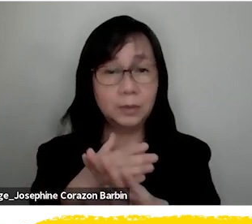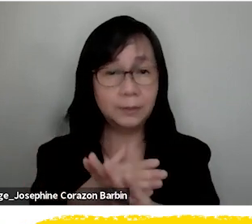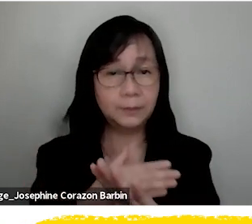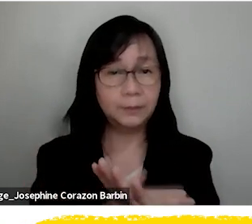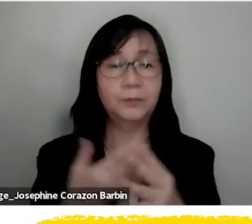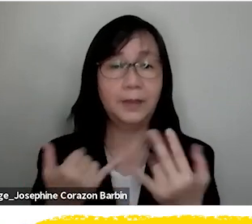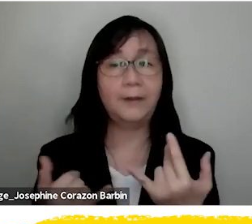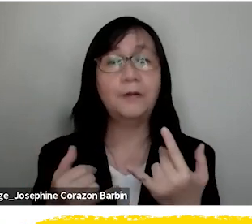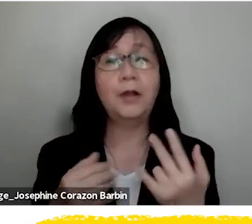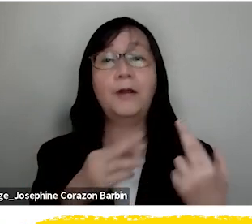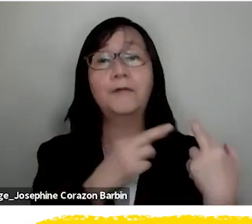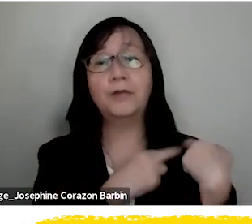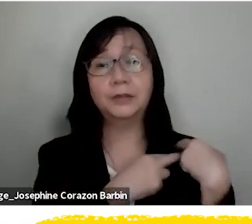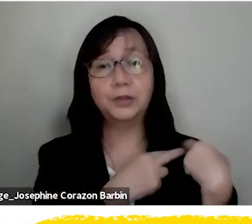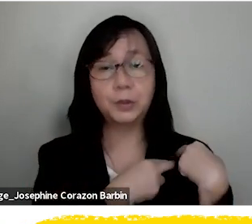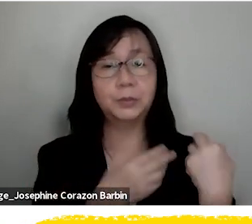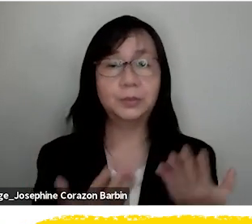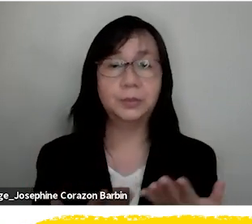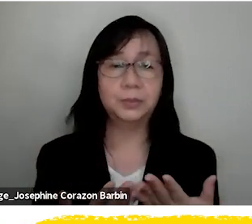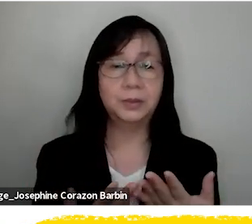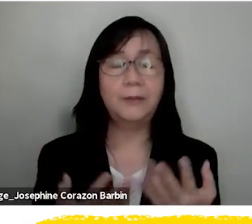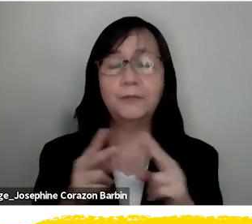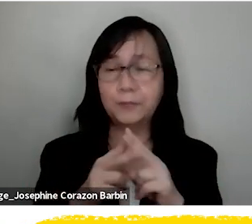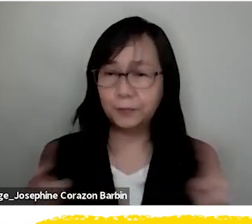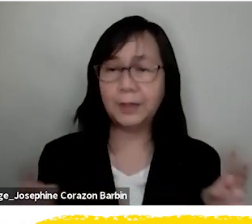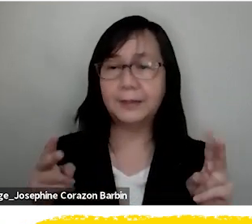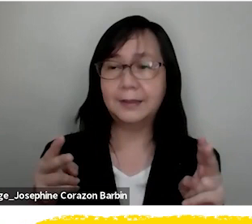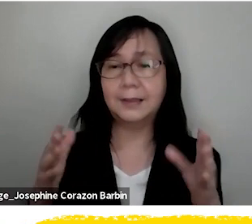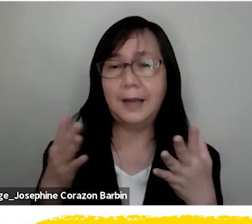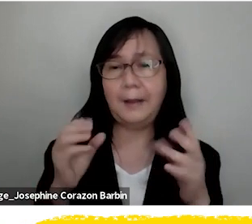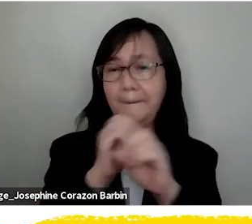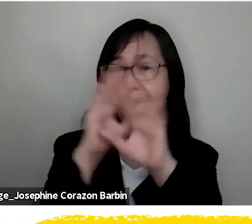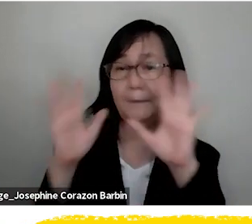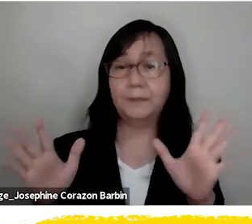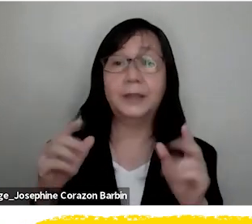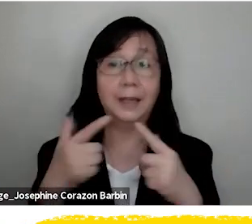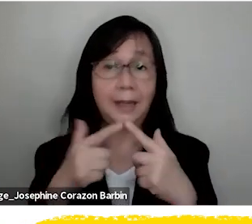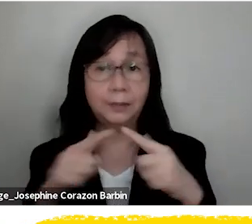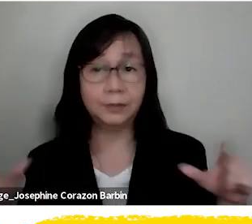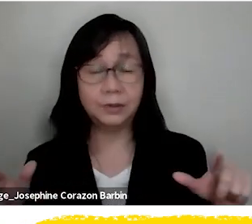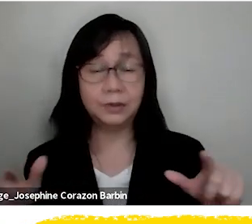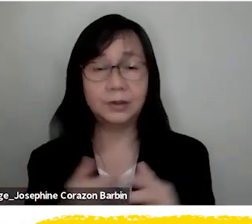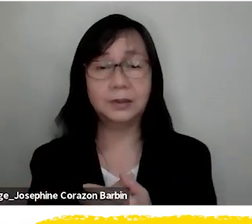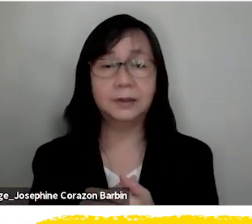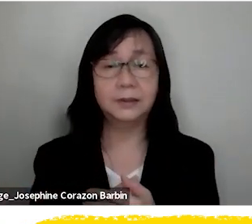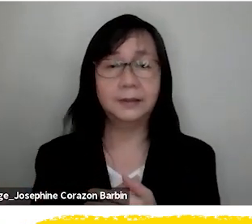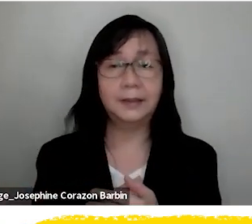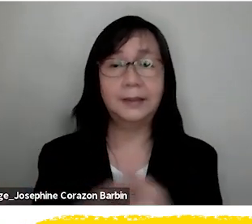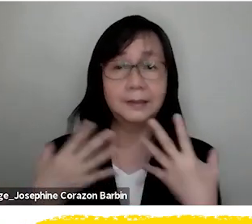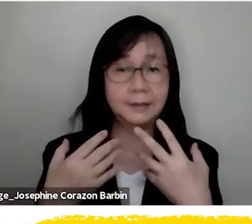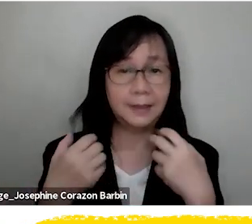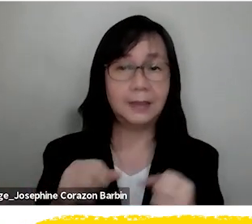this is a very explicit language, that can strengthen, for example,